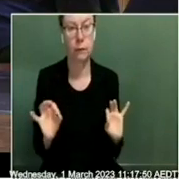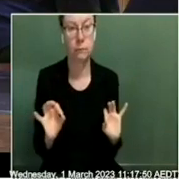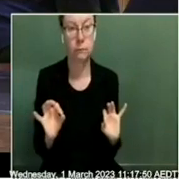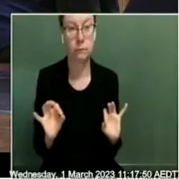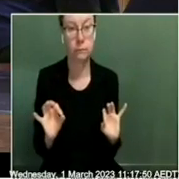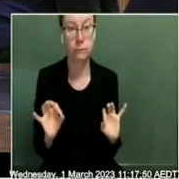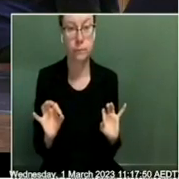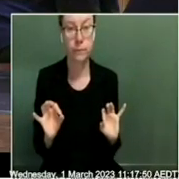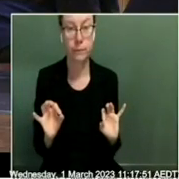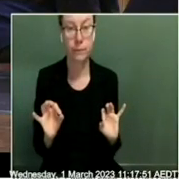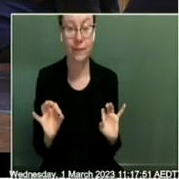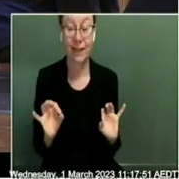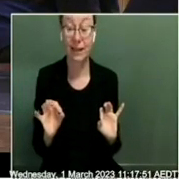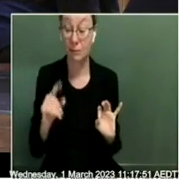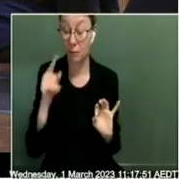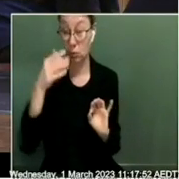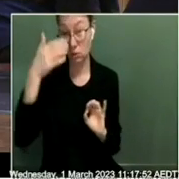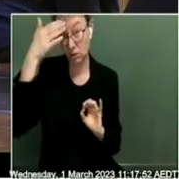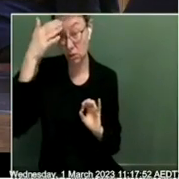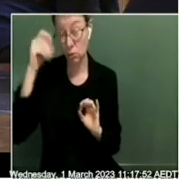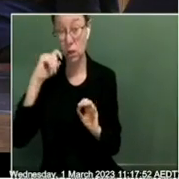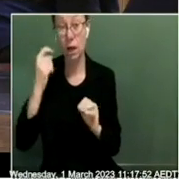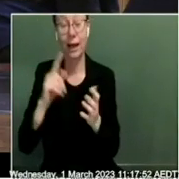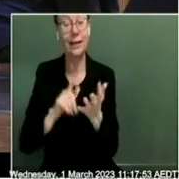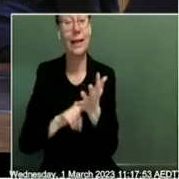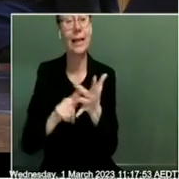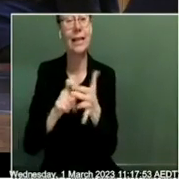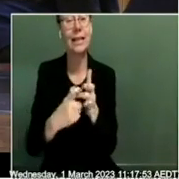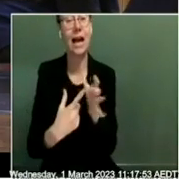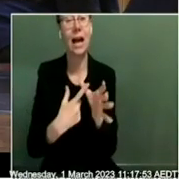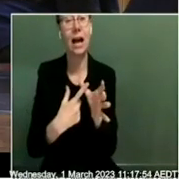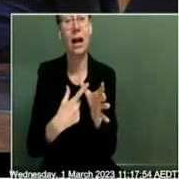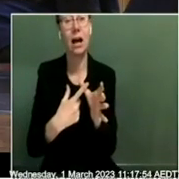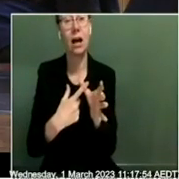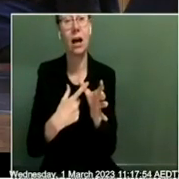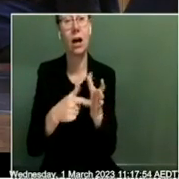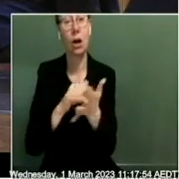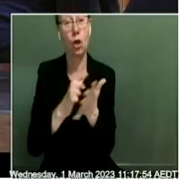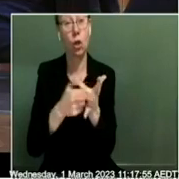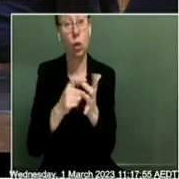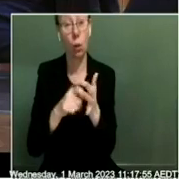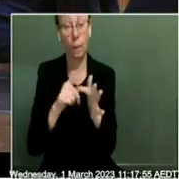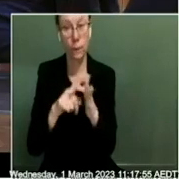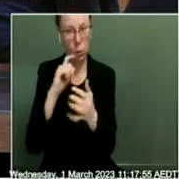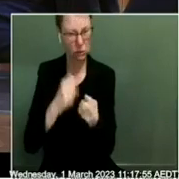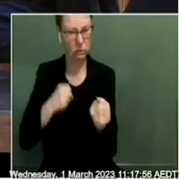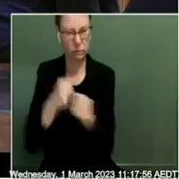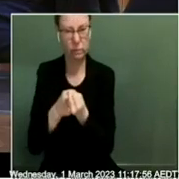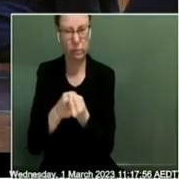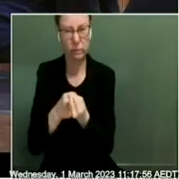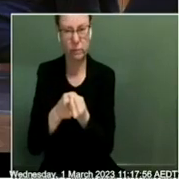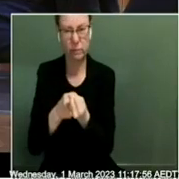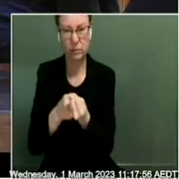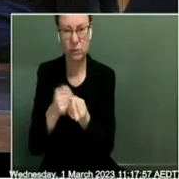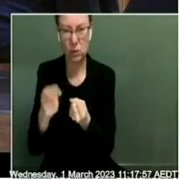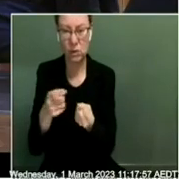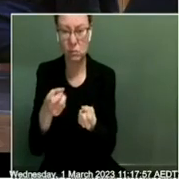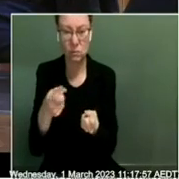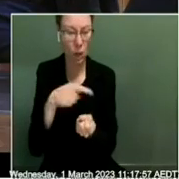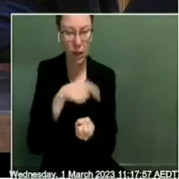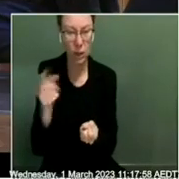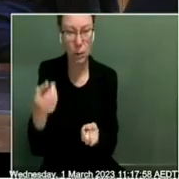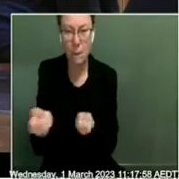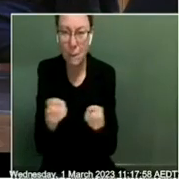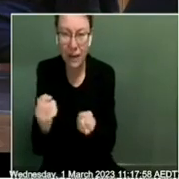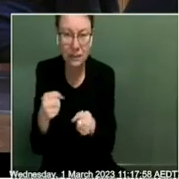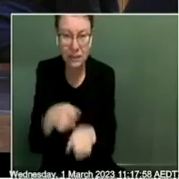very, very supportive of Mum and the elders. Because they were getting in their little buses, and getting their little placards done and everything, and that